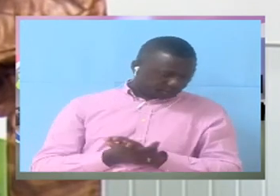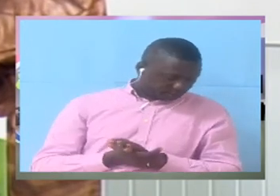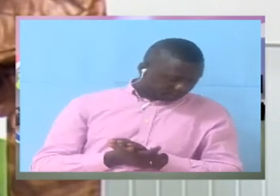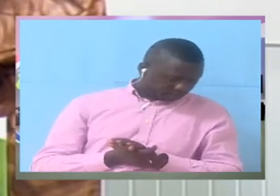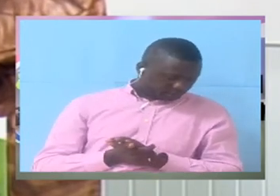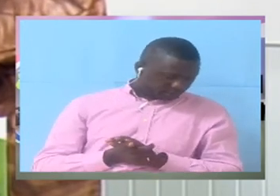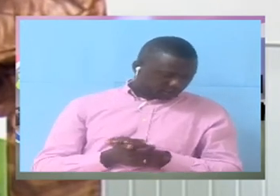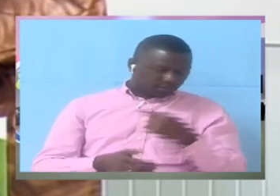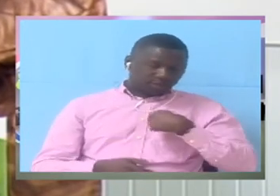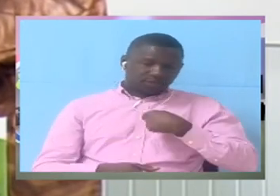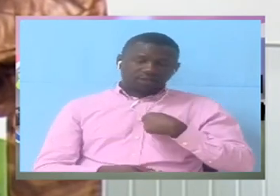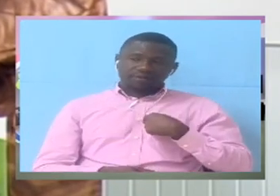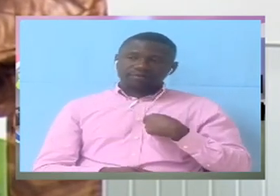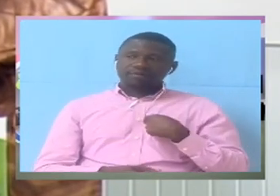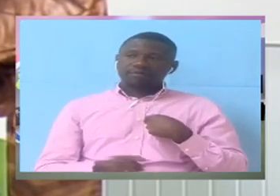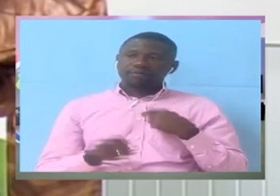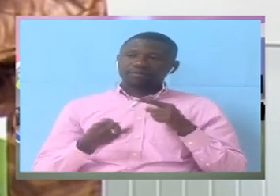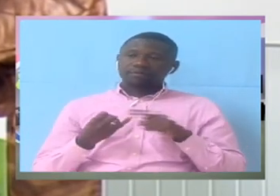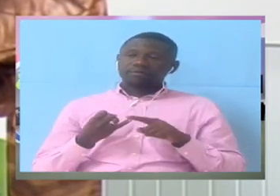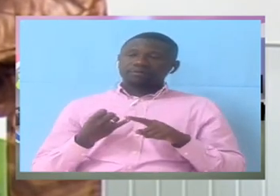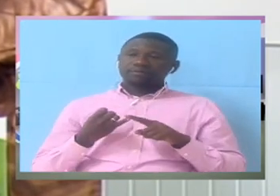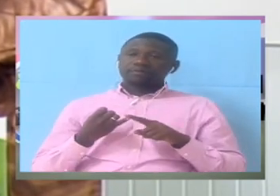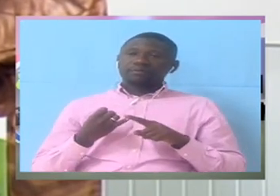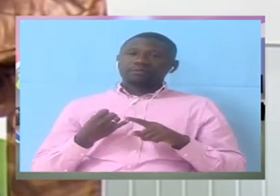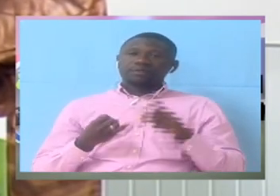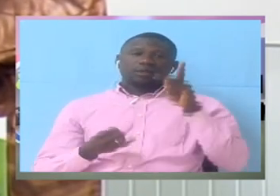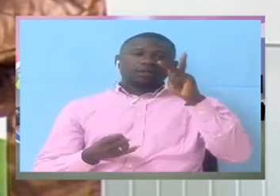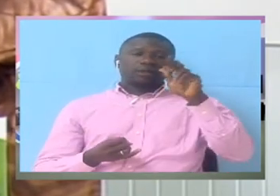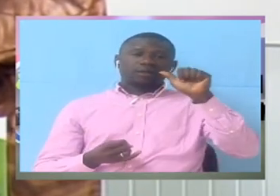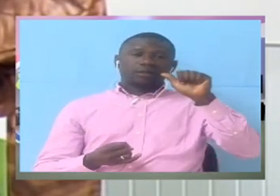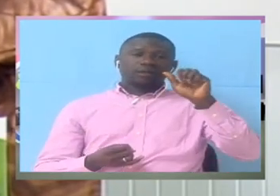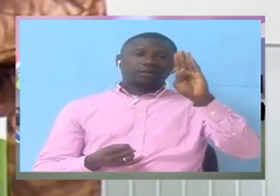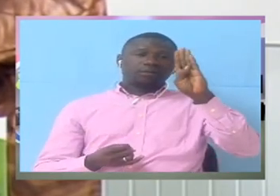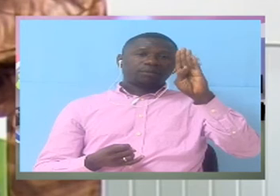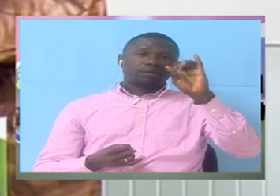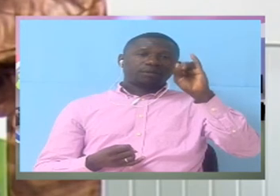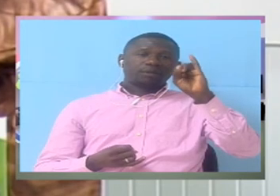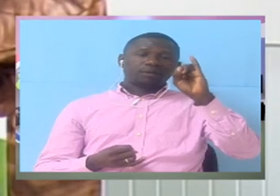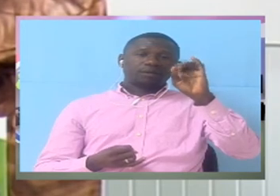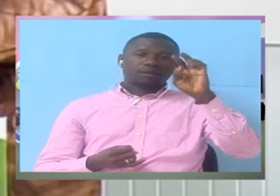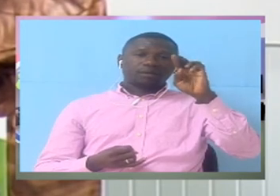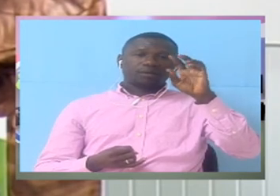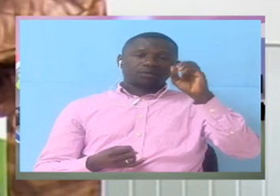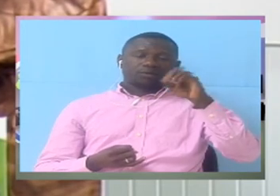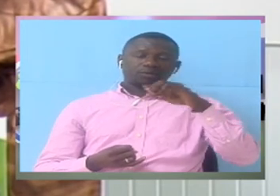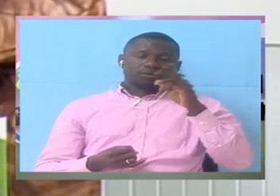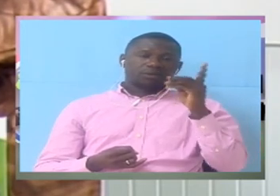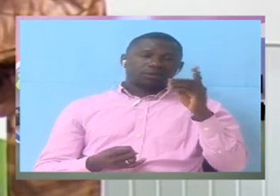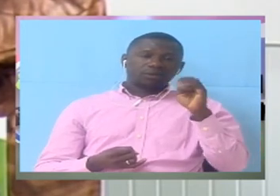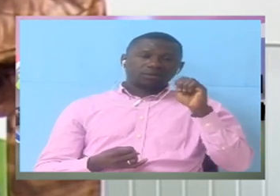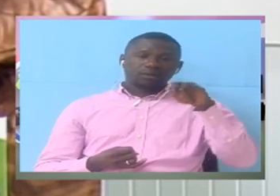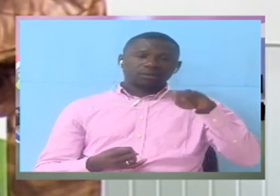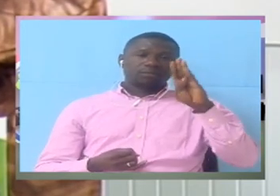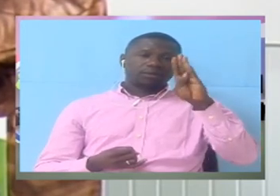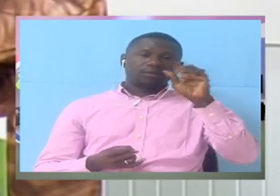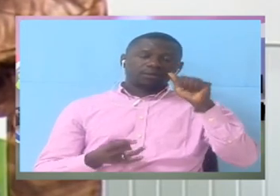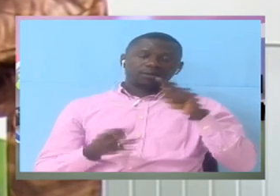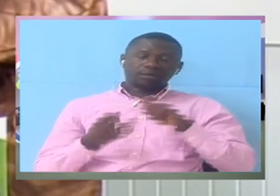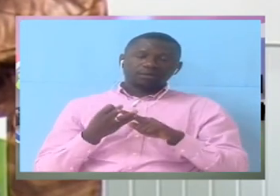Delamu. Myself. Abiro Demba. Abiro Demba. Late Ablaye Sonko. Late Ablaye